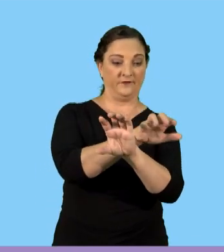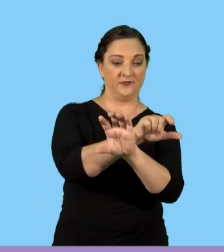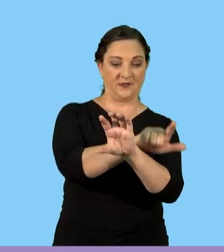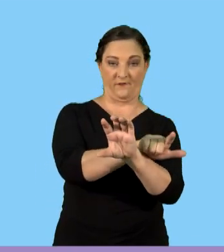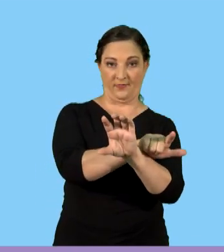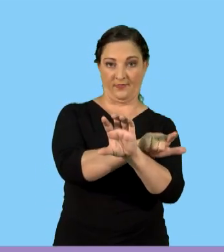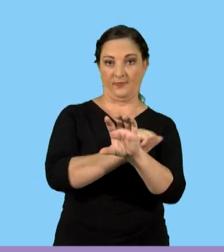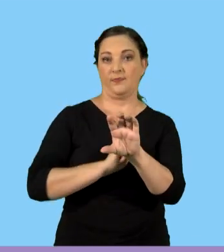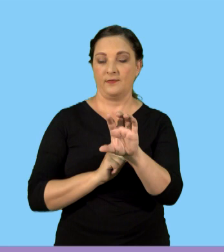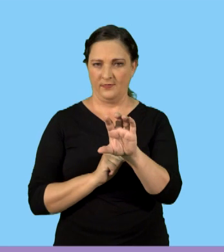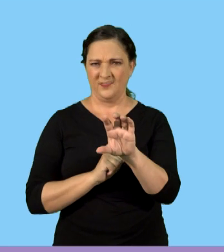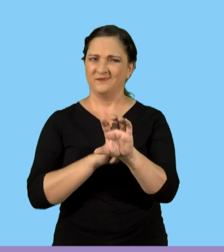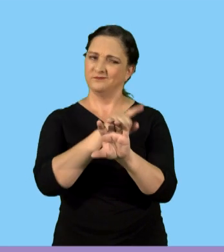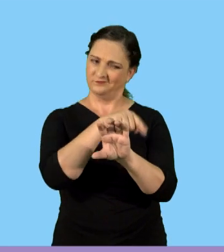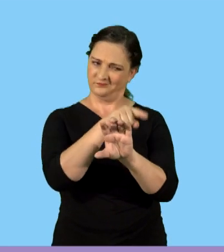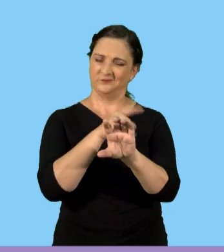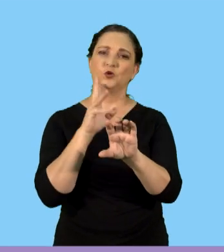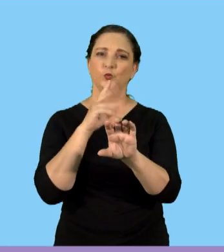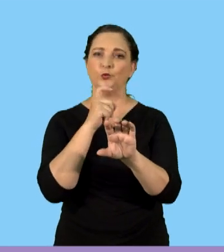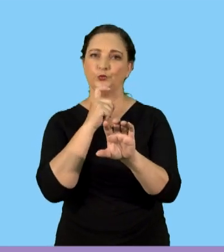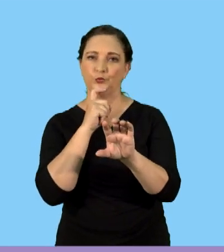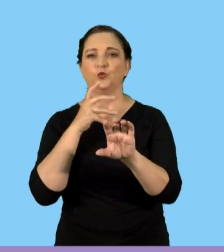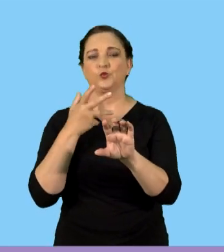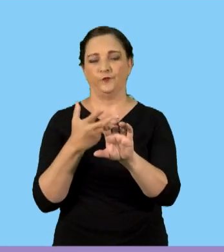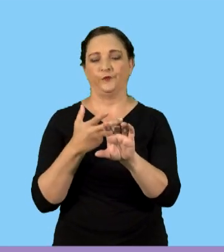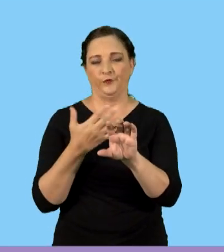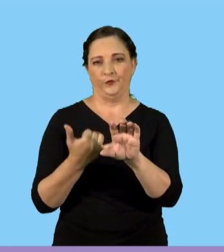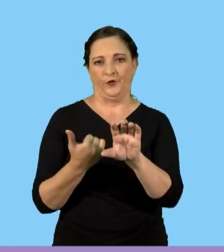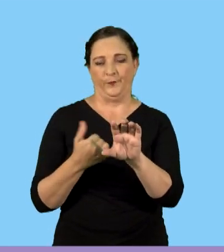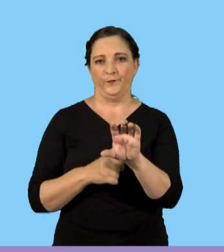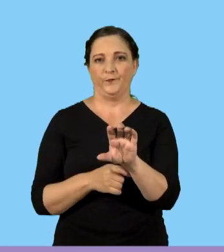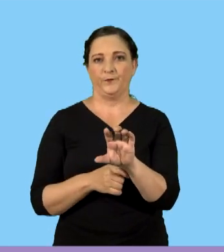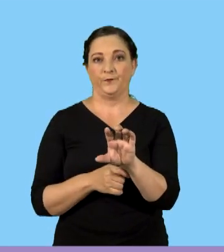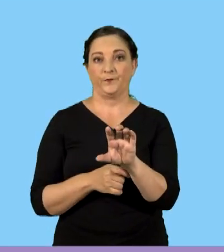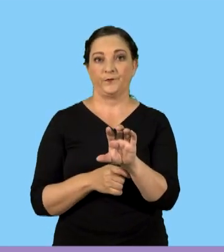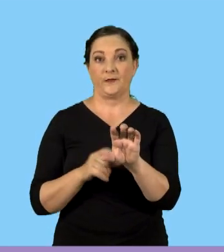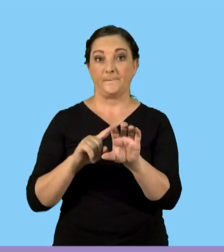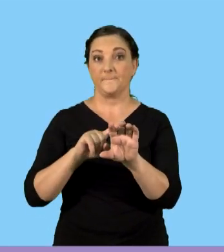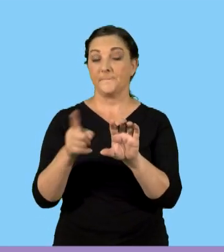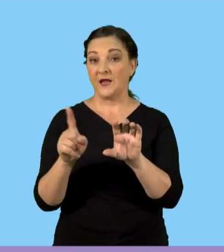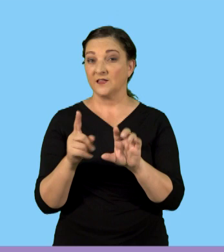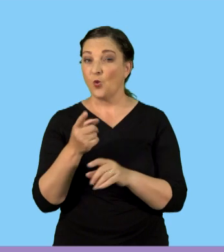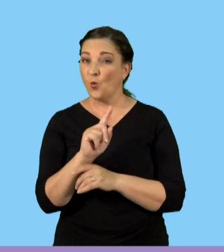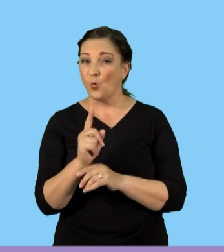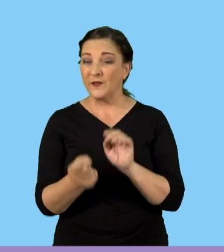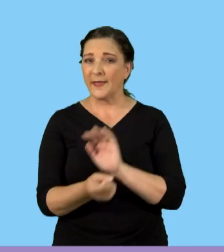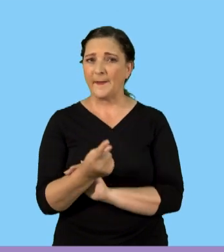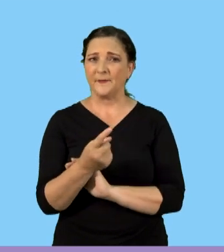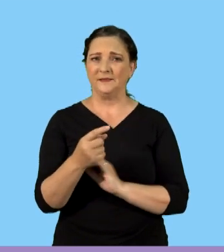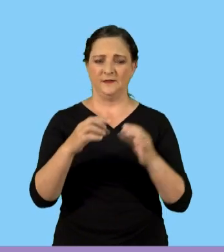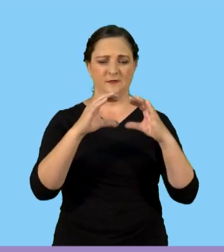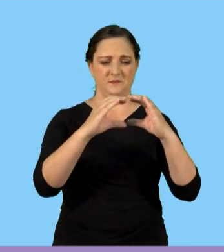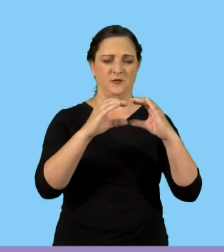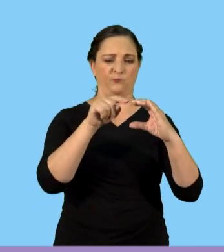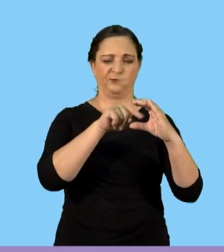the values that we are going to be using for our flow diagram. In the middle here would be what is happening to those values. And our statement